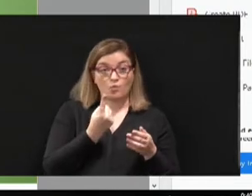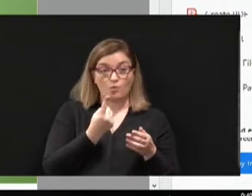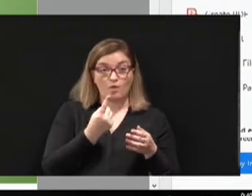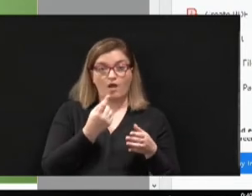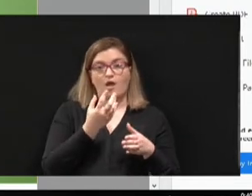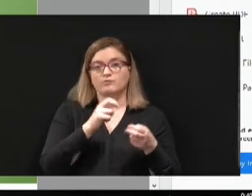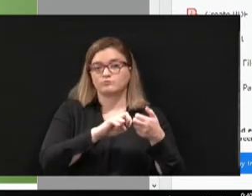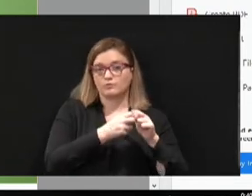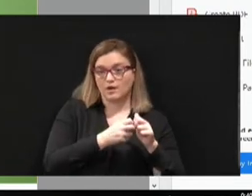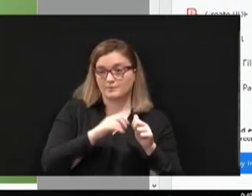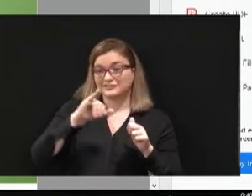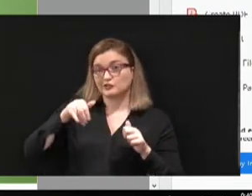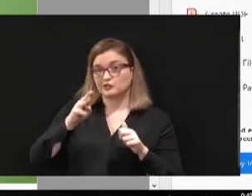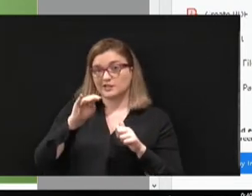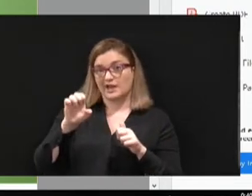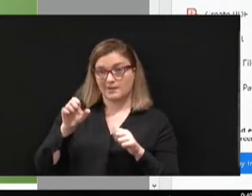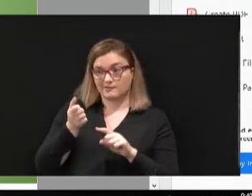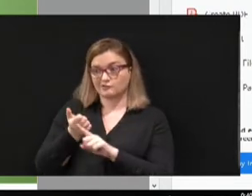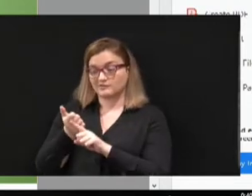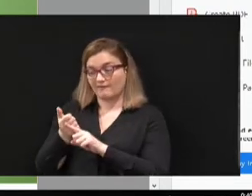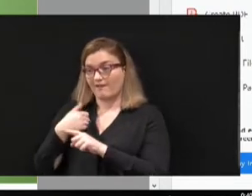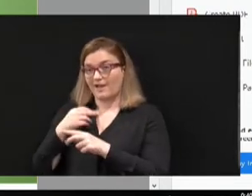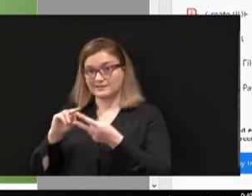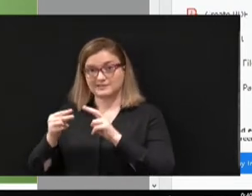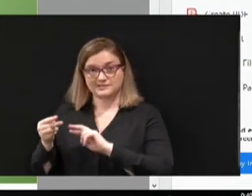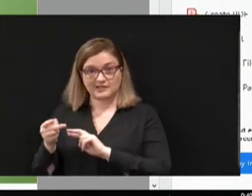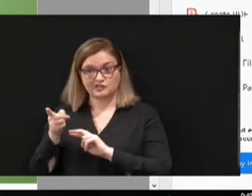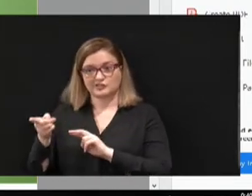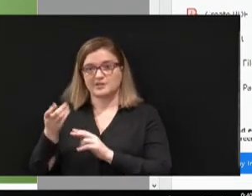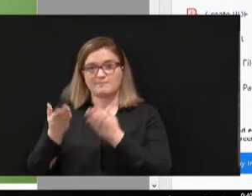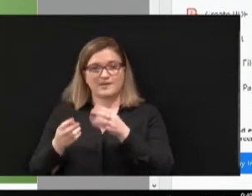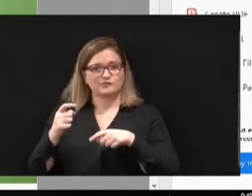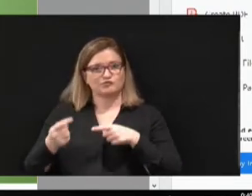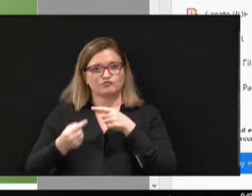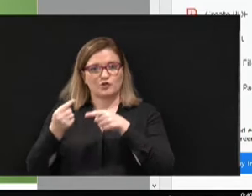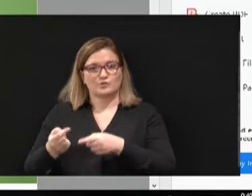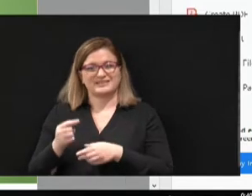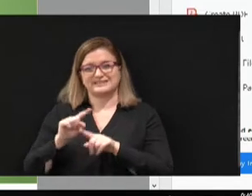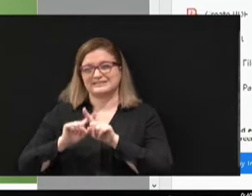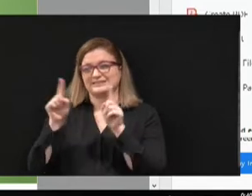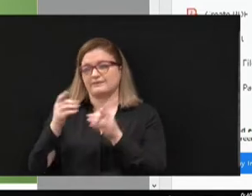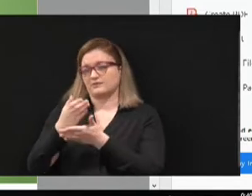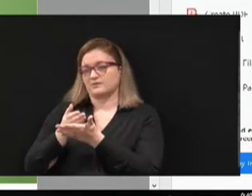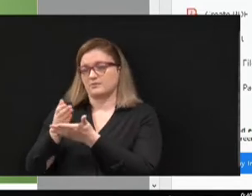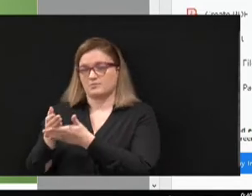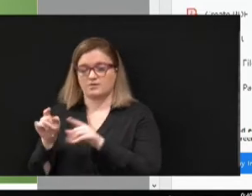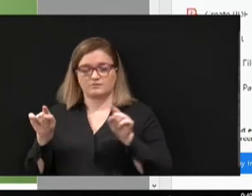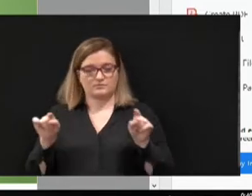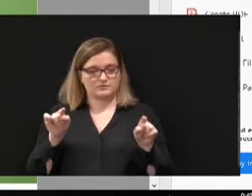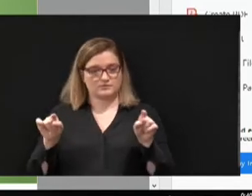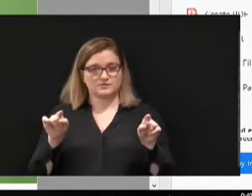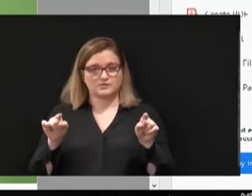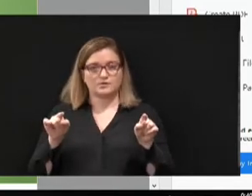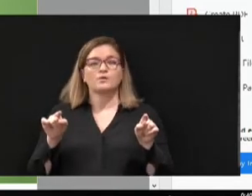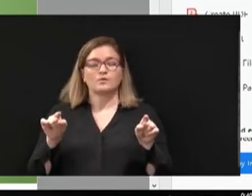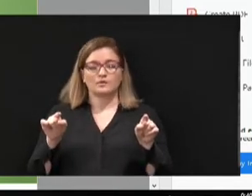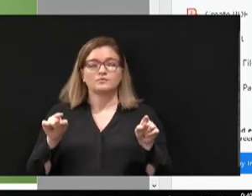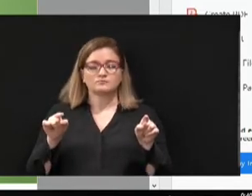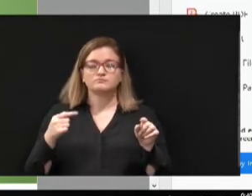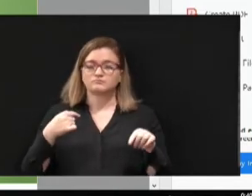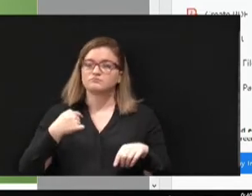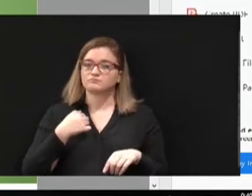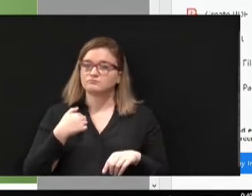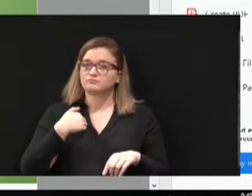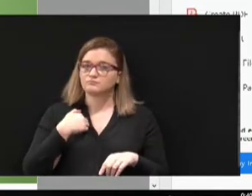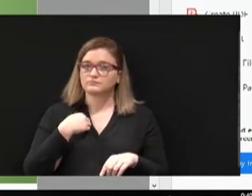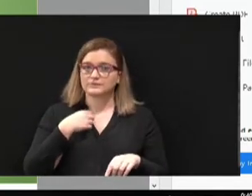component. Some children have difficulties with all of the components. I often refer to those in my mind as my